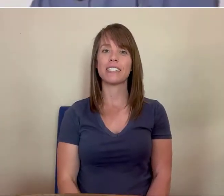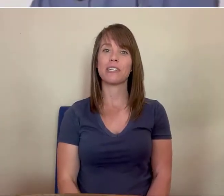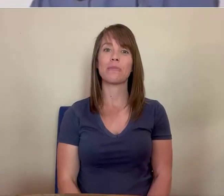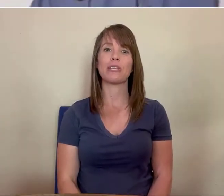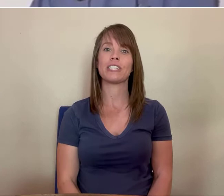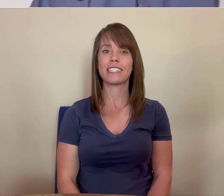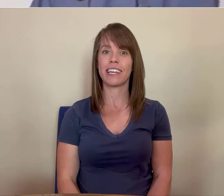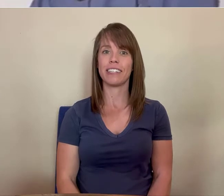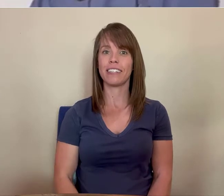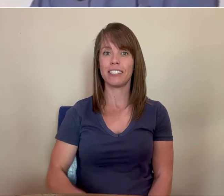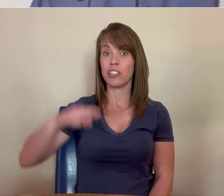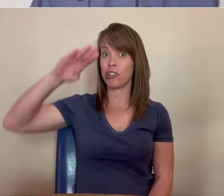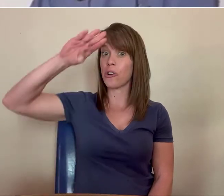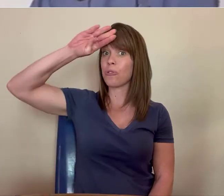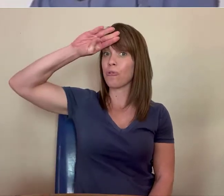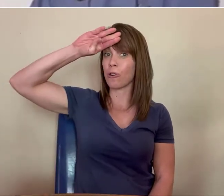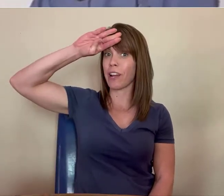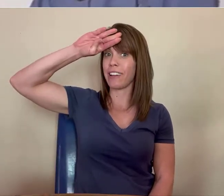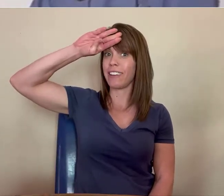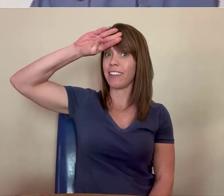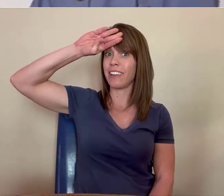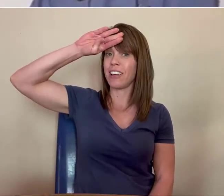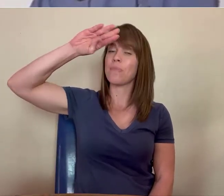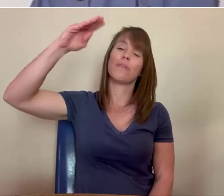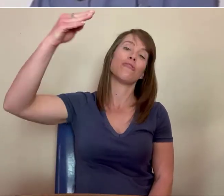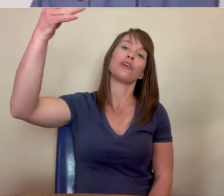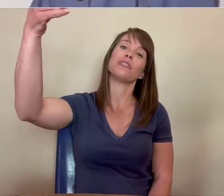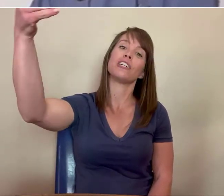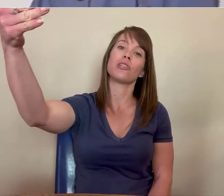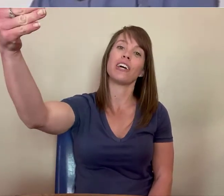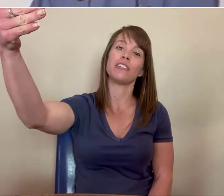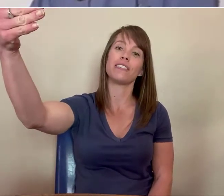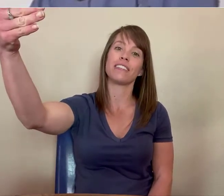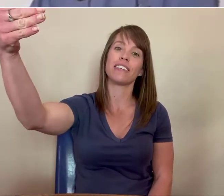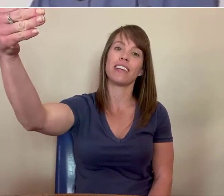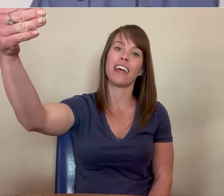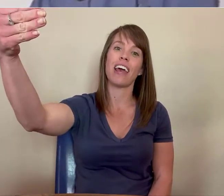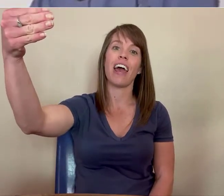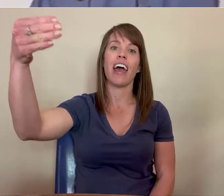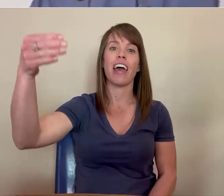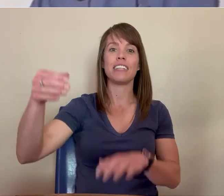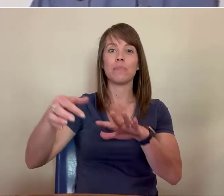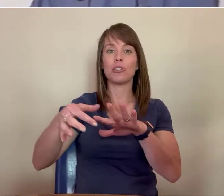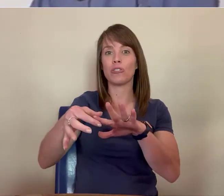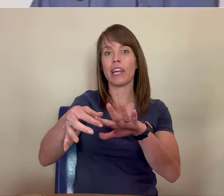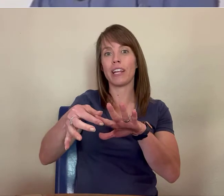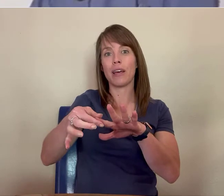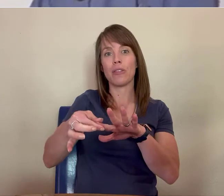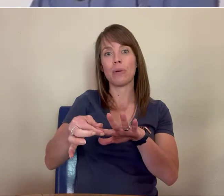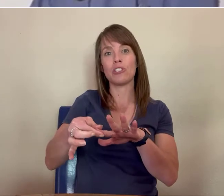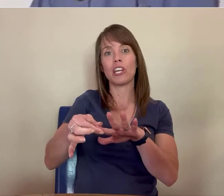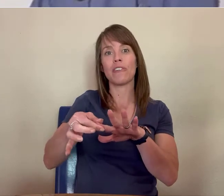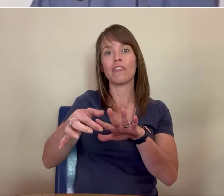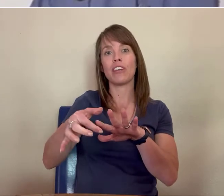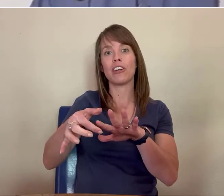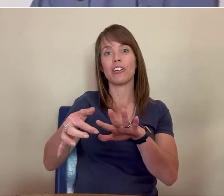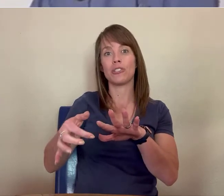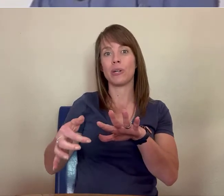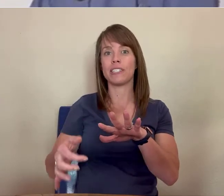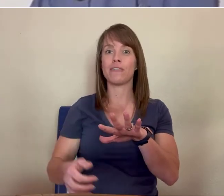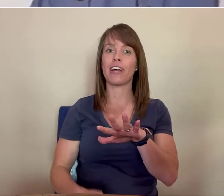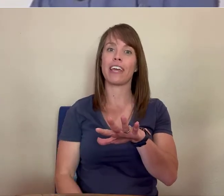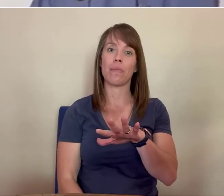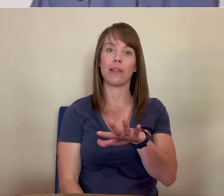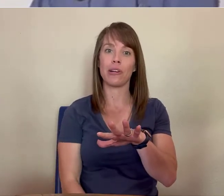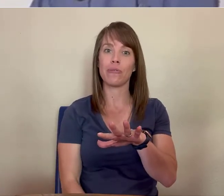Before assessing your patient's skin, touch your own forehead before you touch theirs, and demonstrate the pinching of the finger